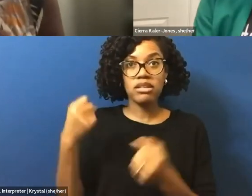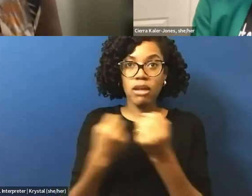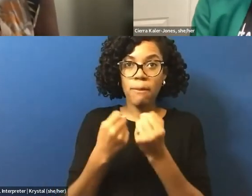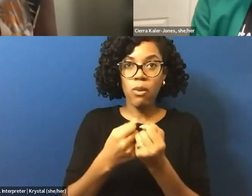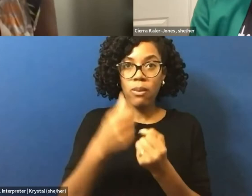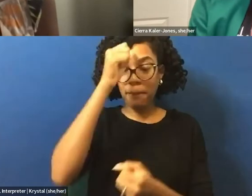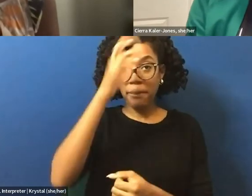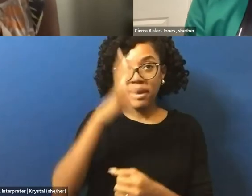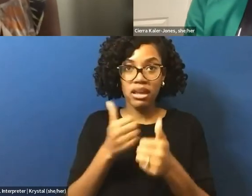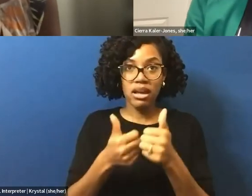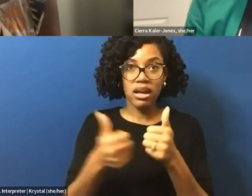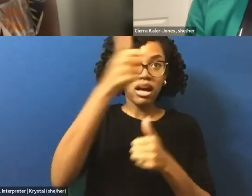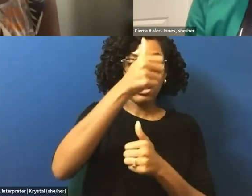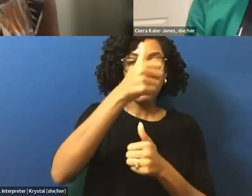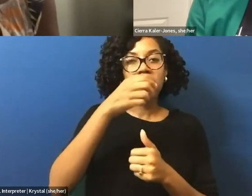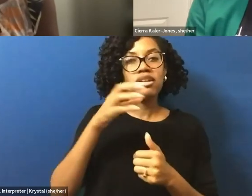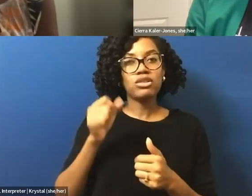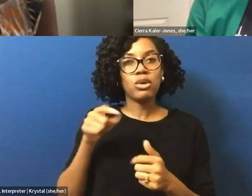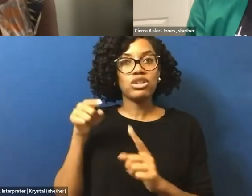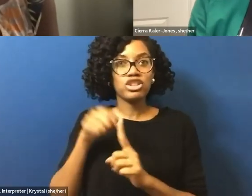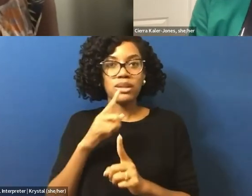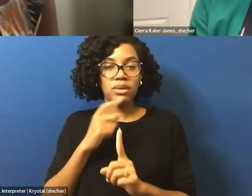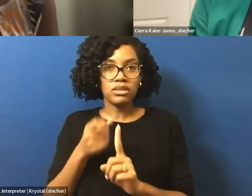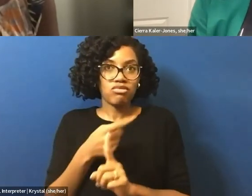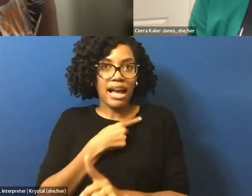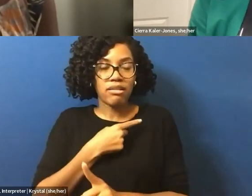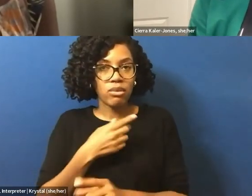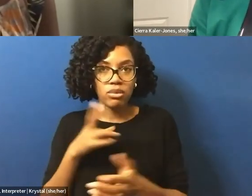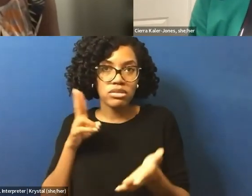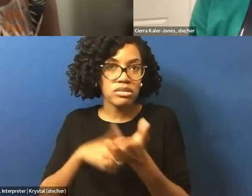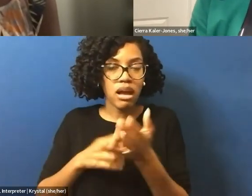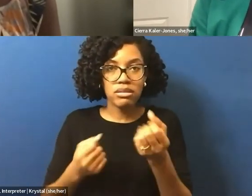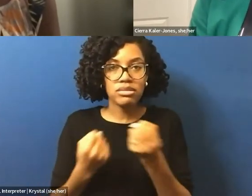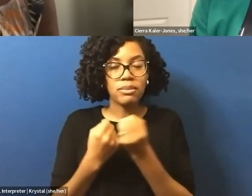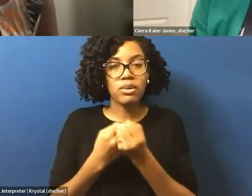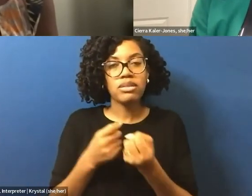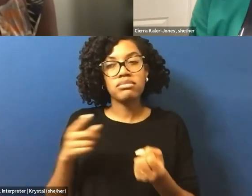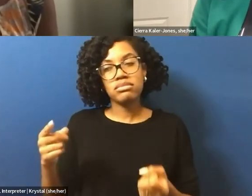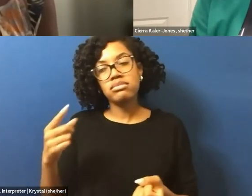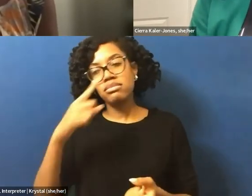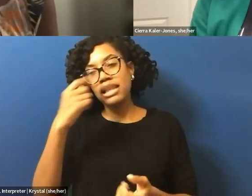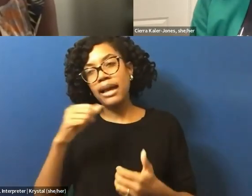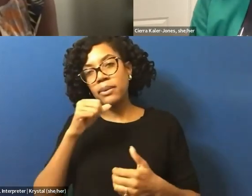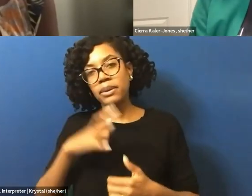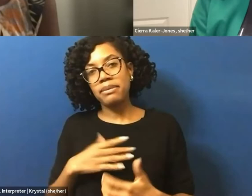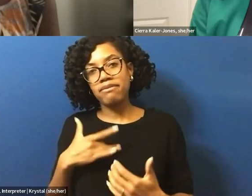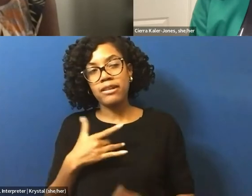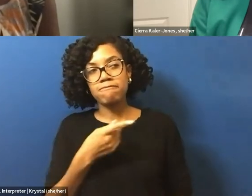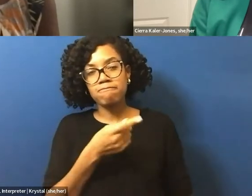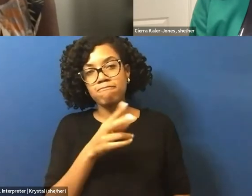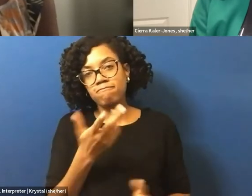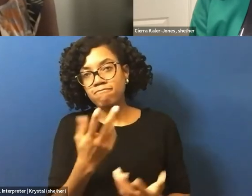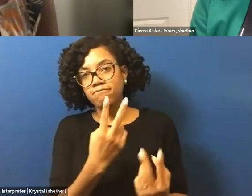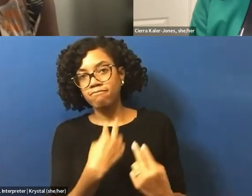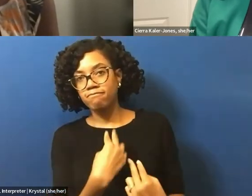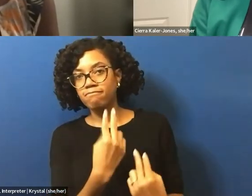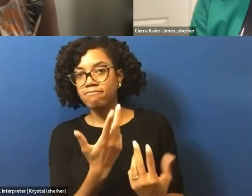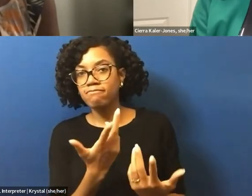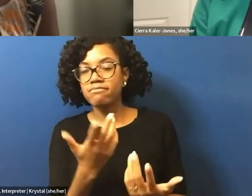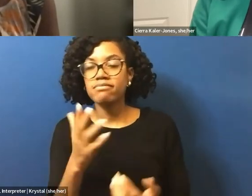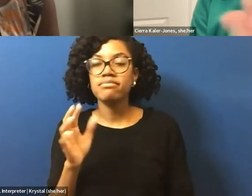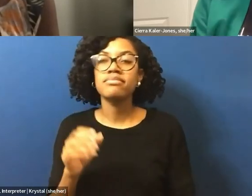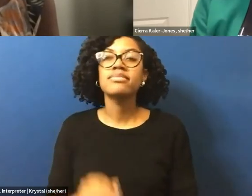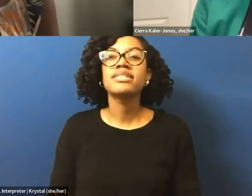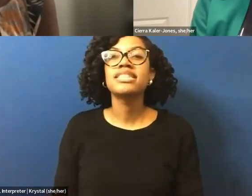And one connection I'm making in my mind about something that I read of yours. So you talk about Moore's reparation activism in